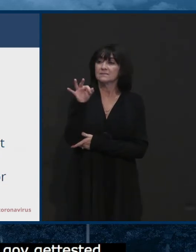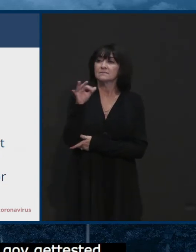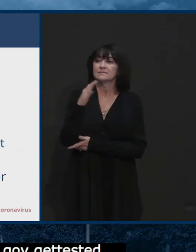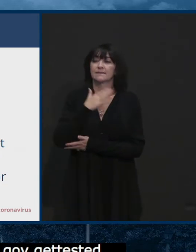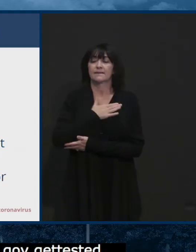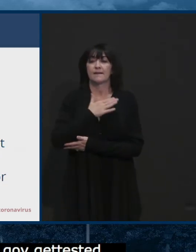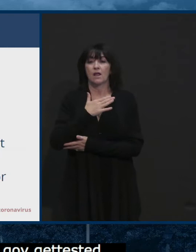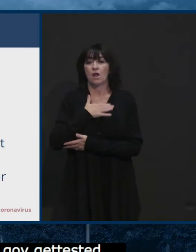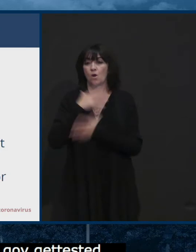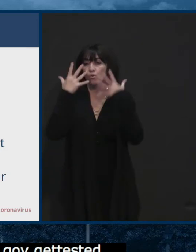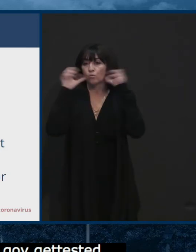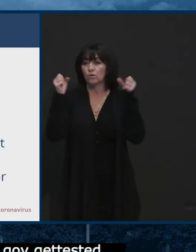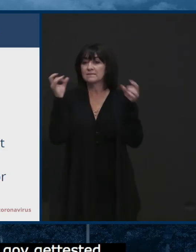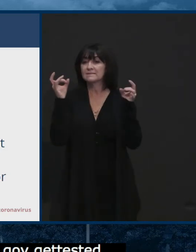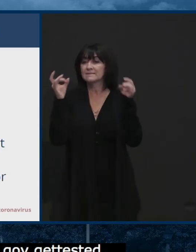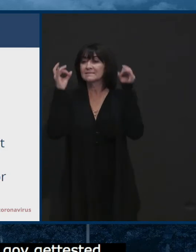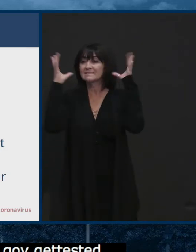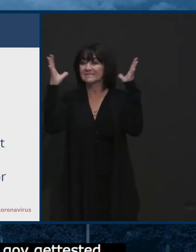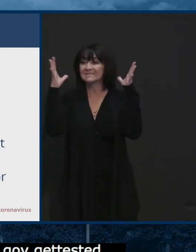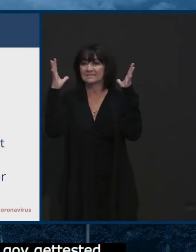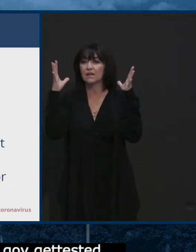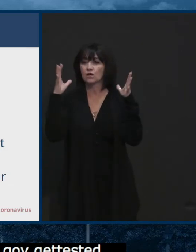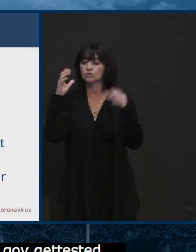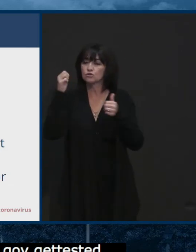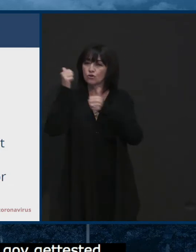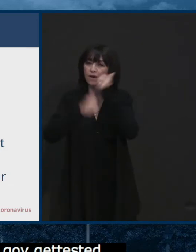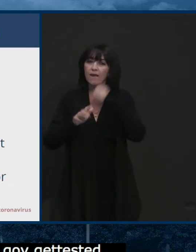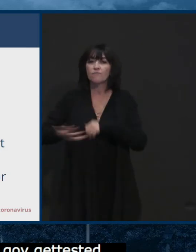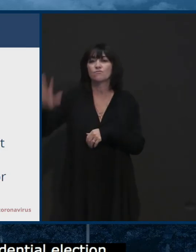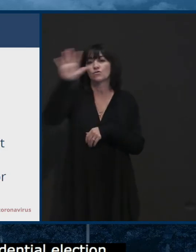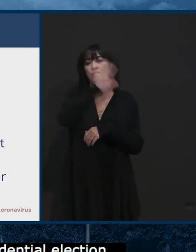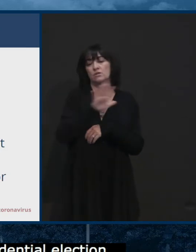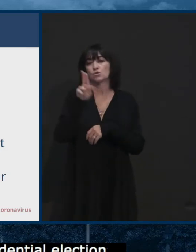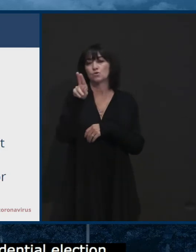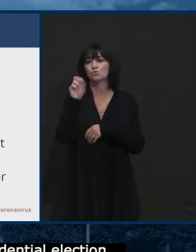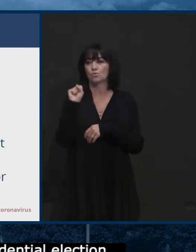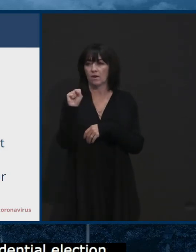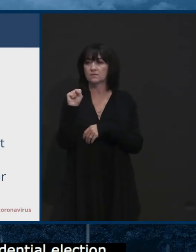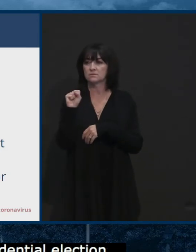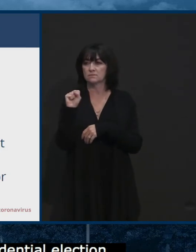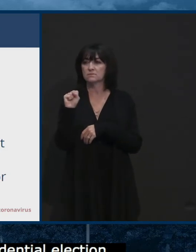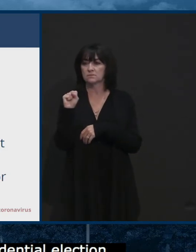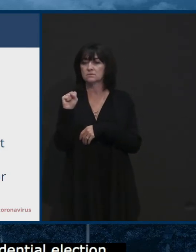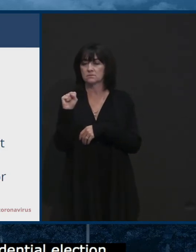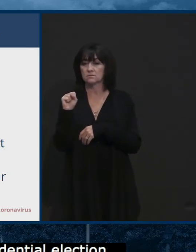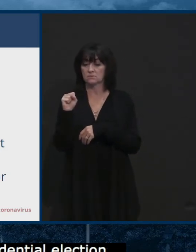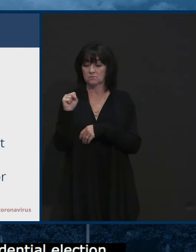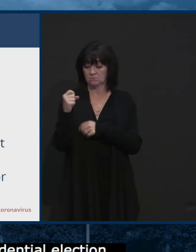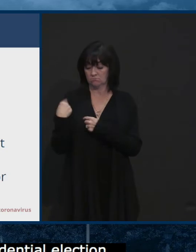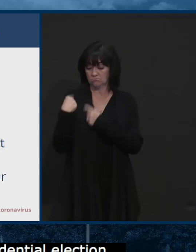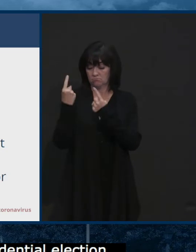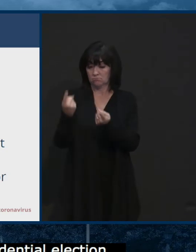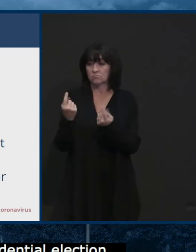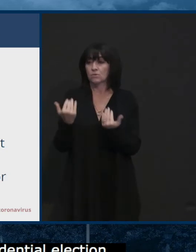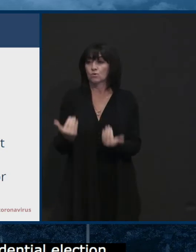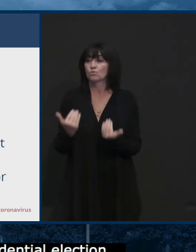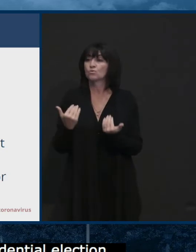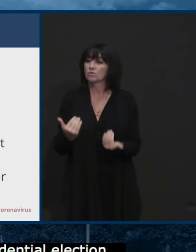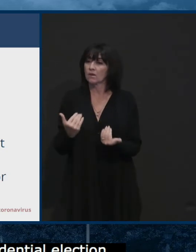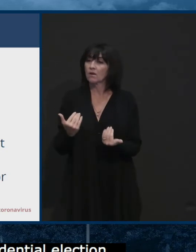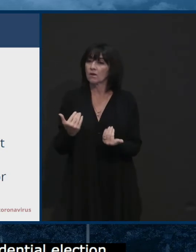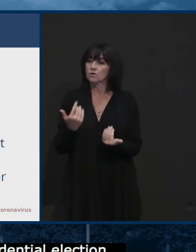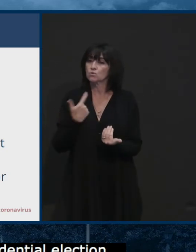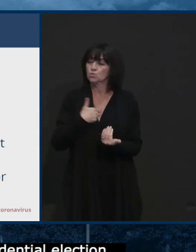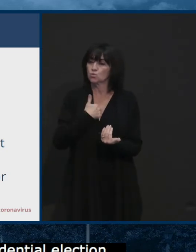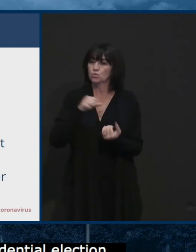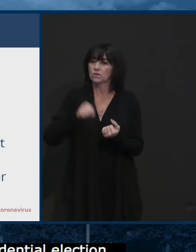was approved for every state and territory in the United States. And we have to date been able to recapture some